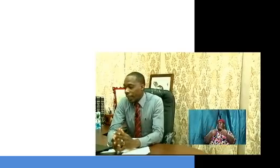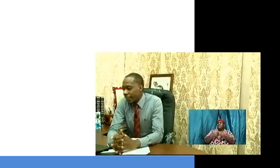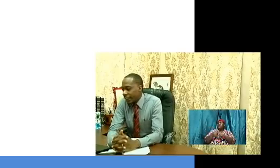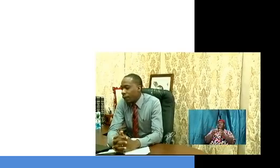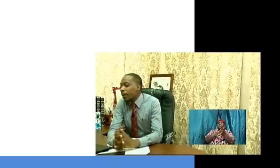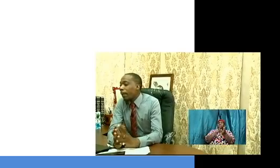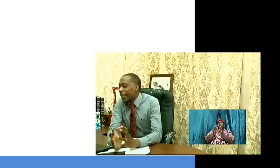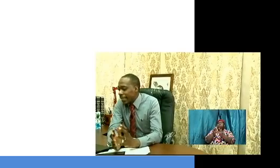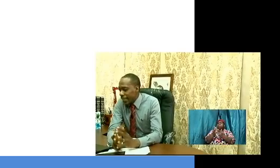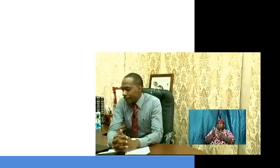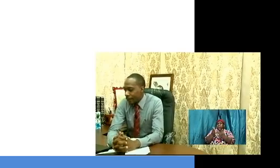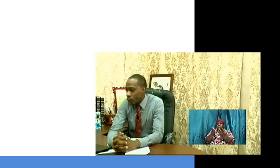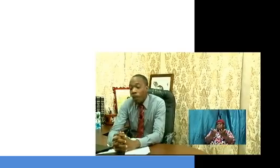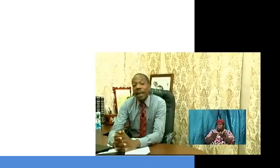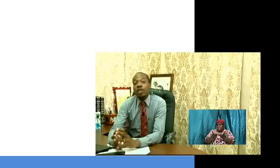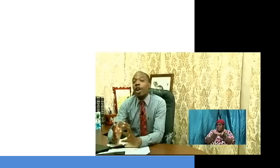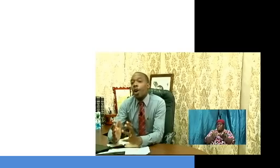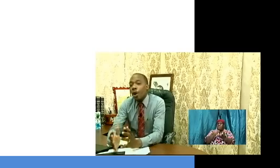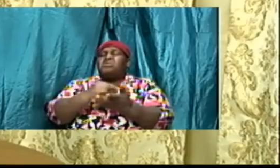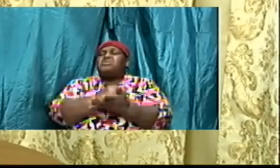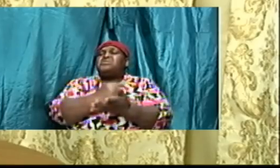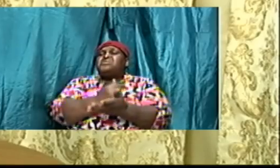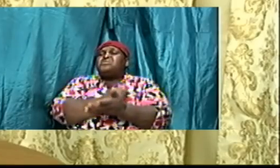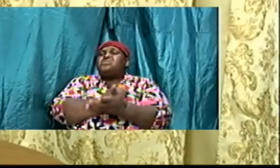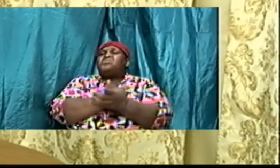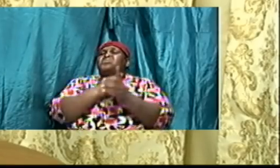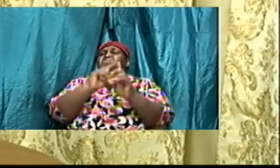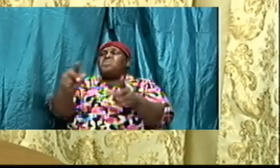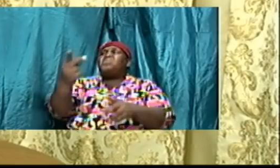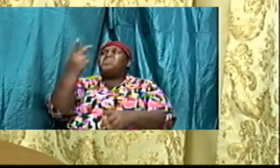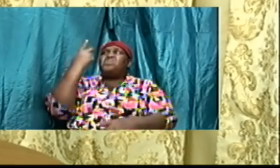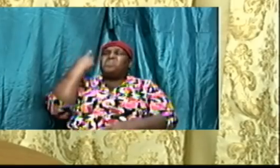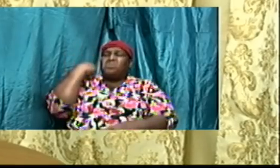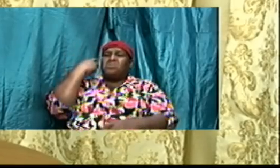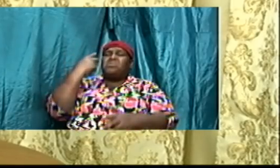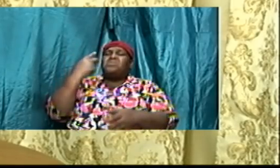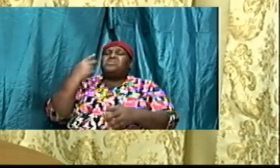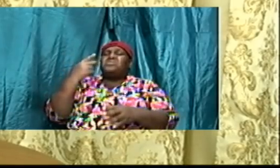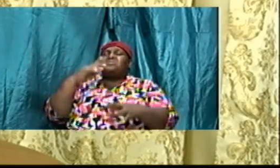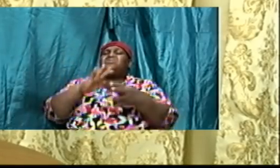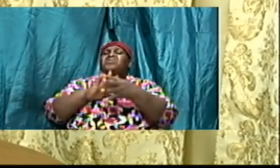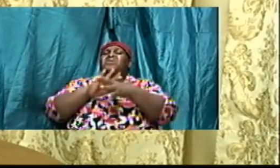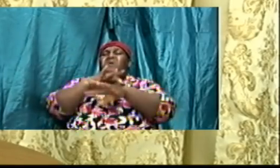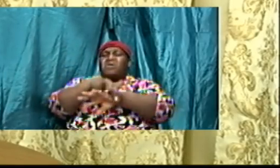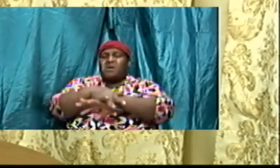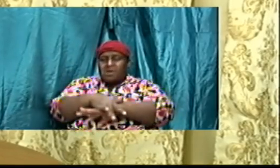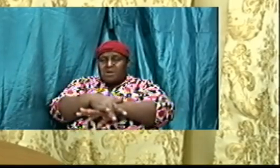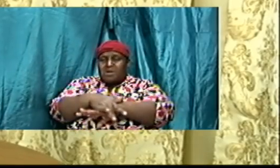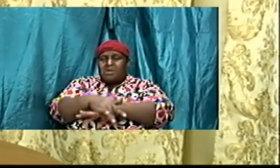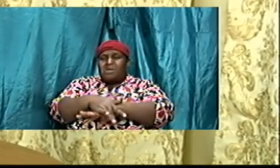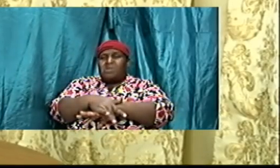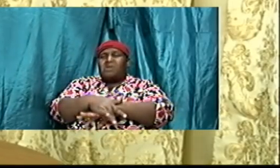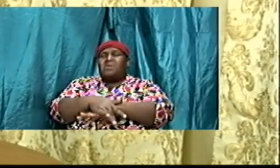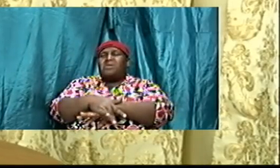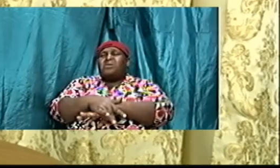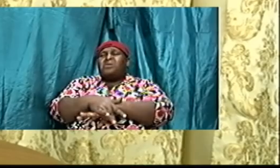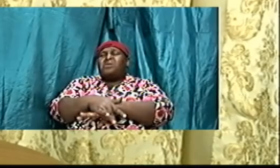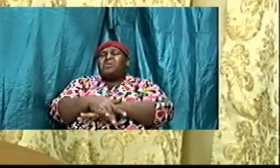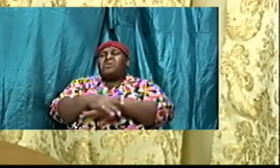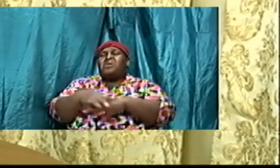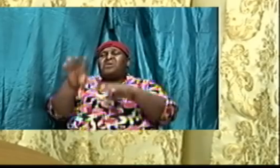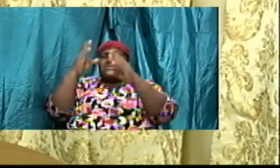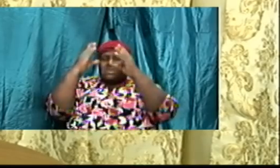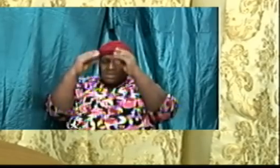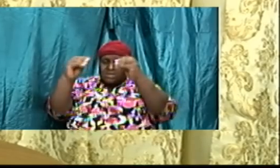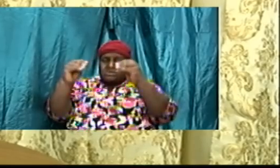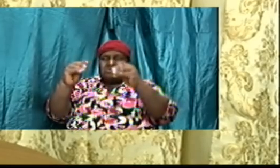of Genesis, from the beginning. Go back to the earliest mention of the Sabbath, or better yet, of the Sabbath, or the